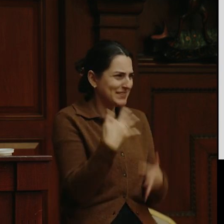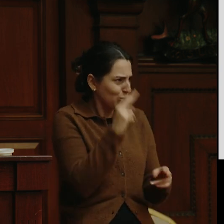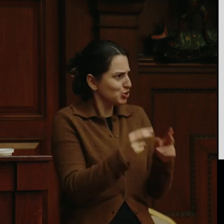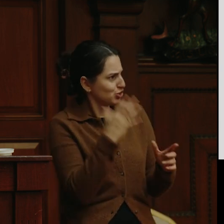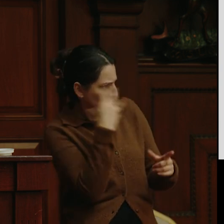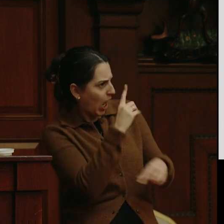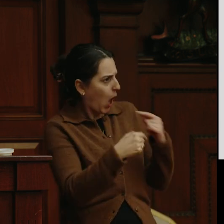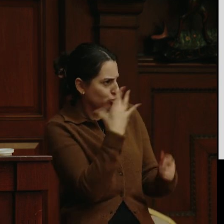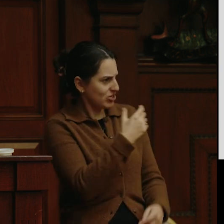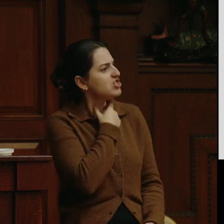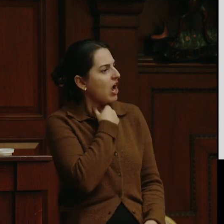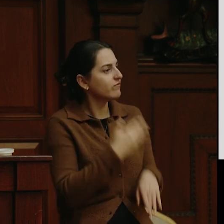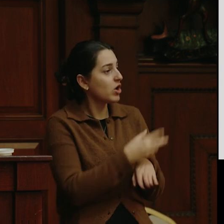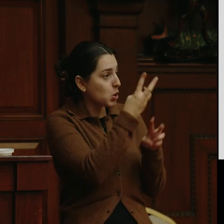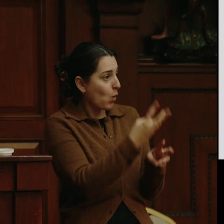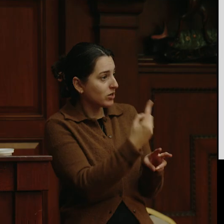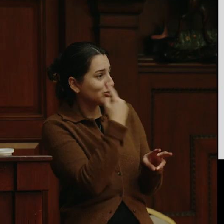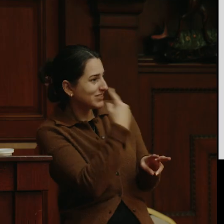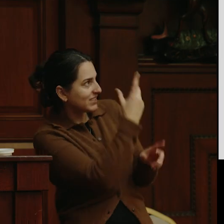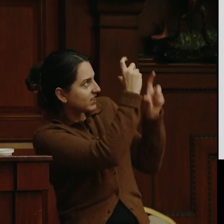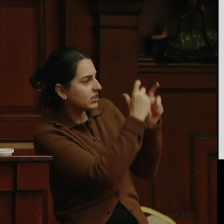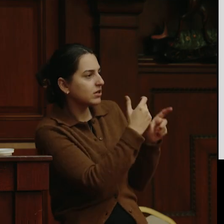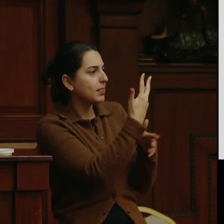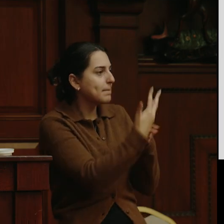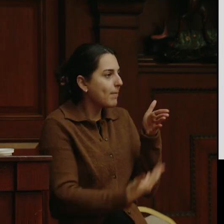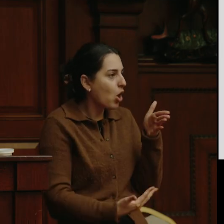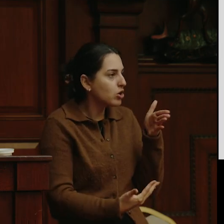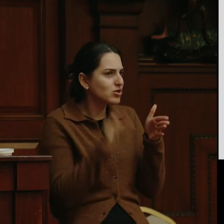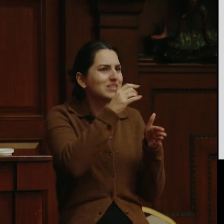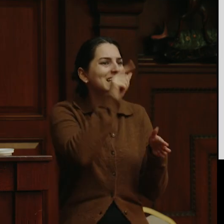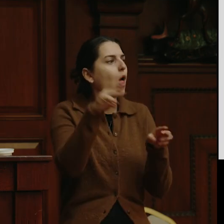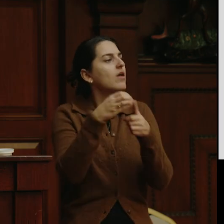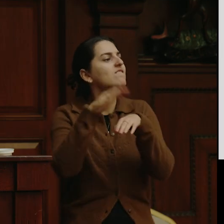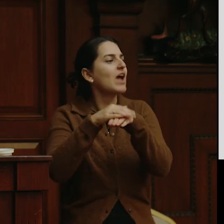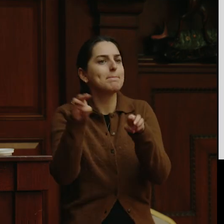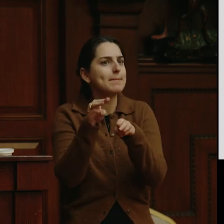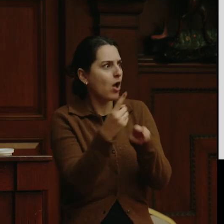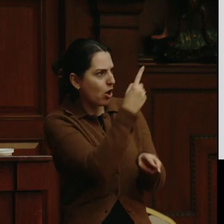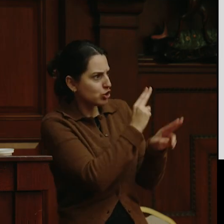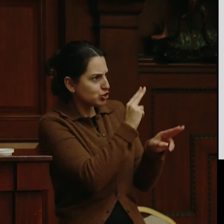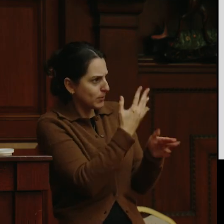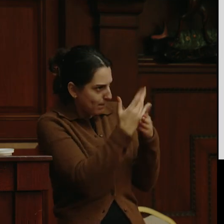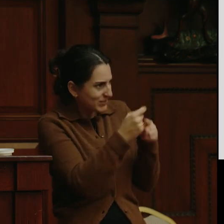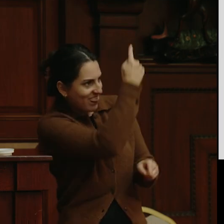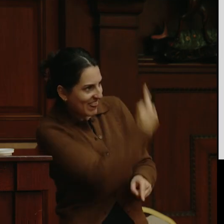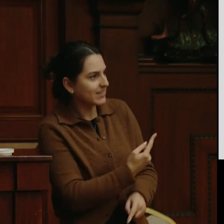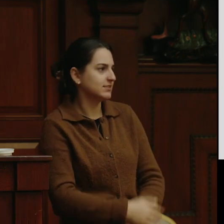function. So if you want to take note of those bloods and maybe encourage people to check them, that would be useful.